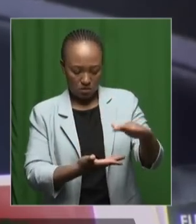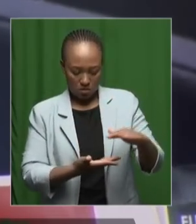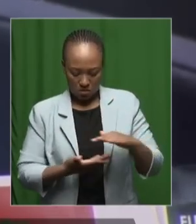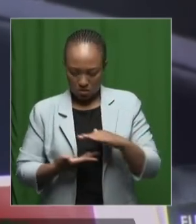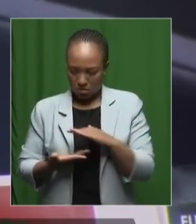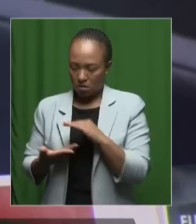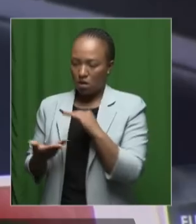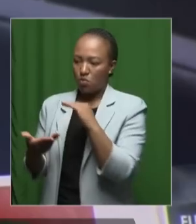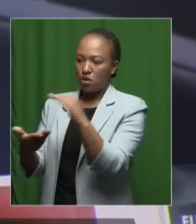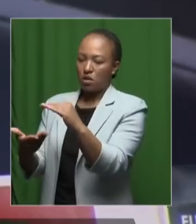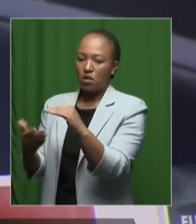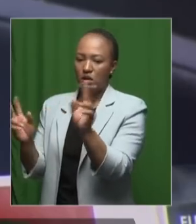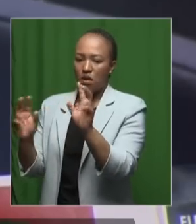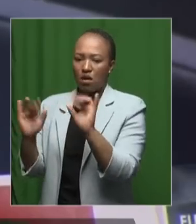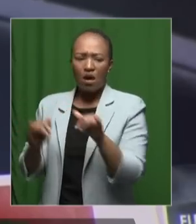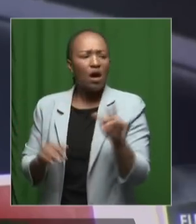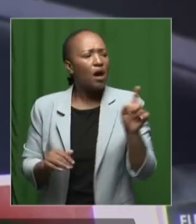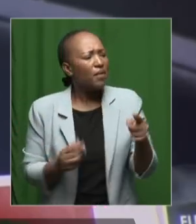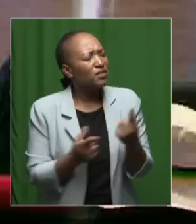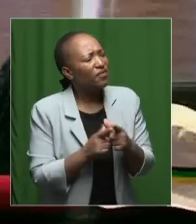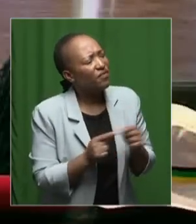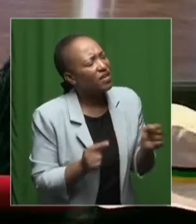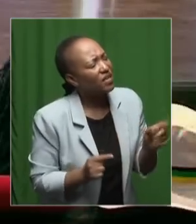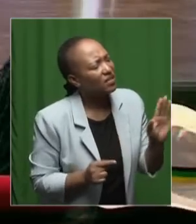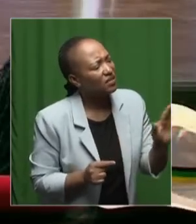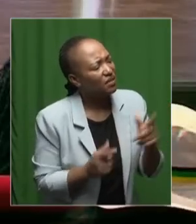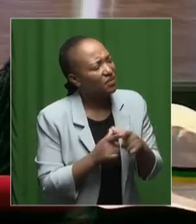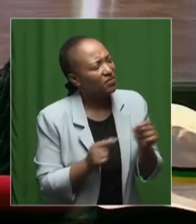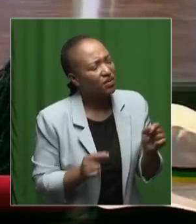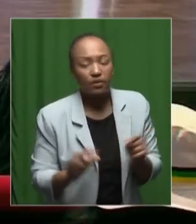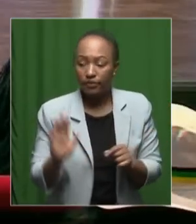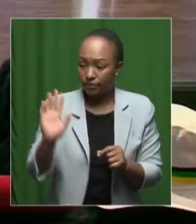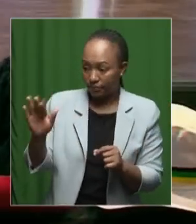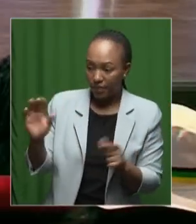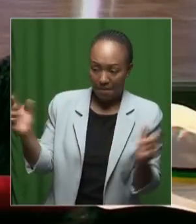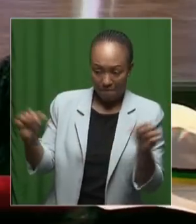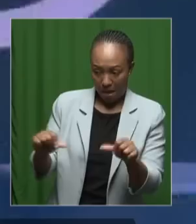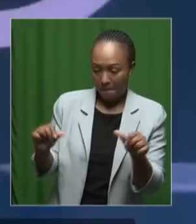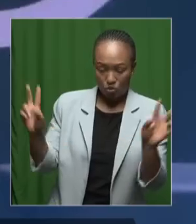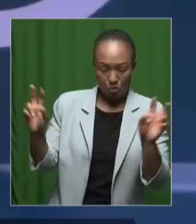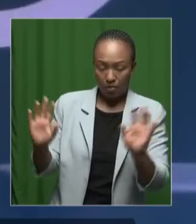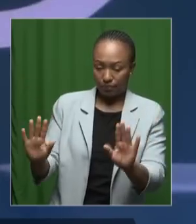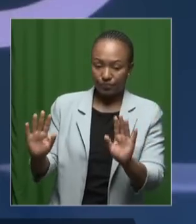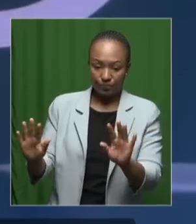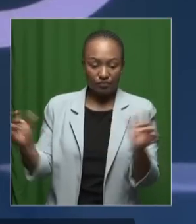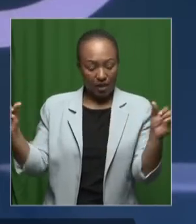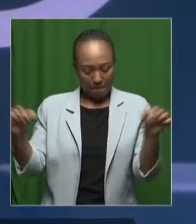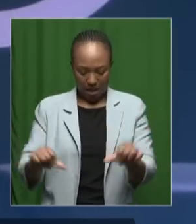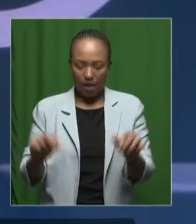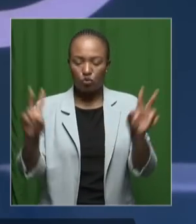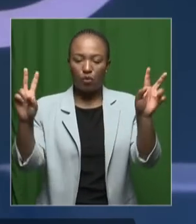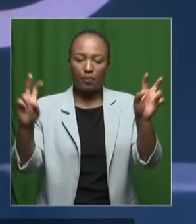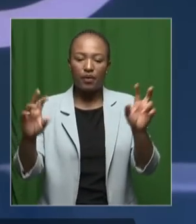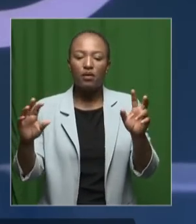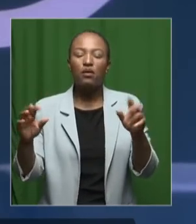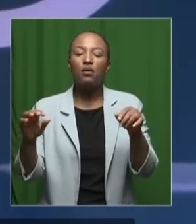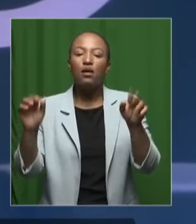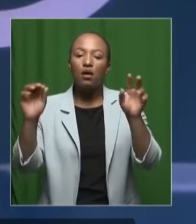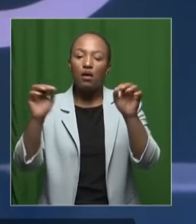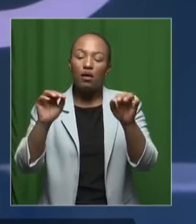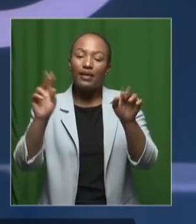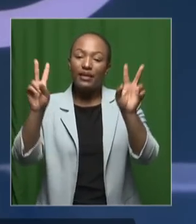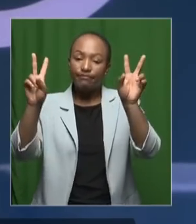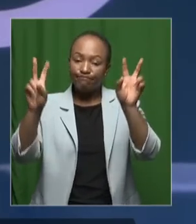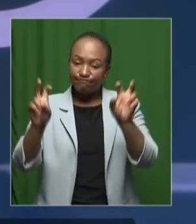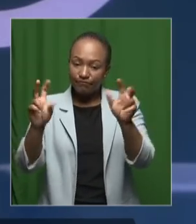increase, Mr. Manyi, I have to finish if I this may, quick- no, let me just bring you back to the topic at hand. Let's stick to the immigration and